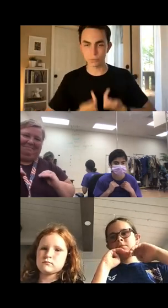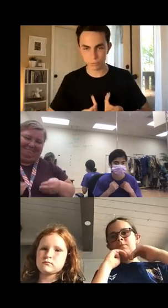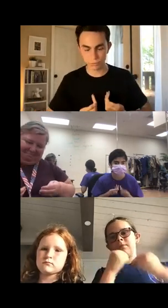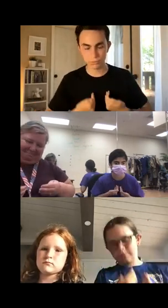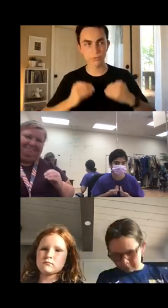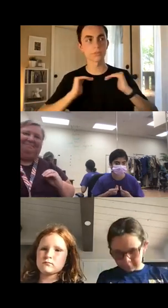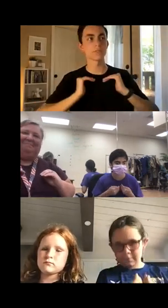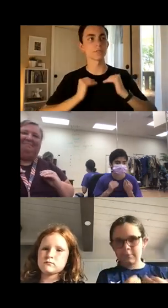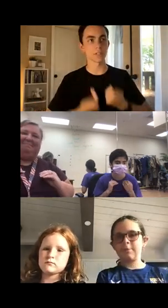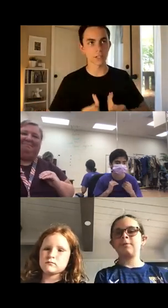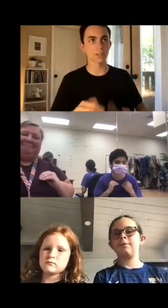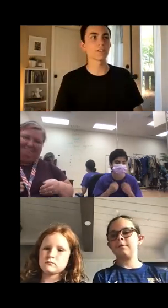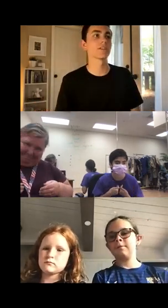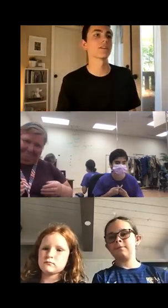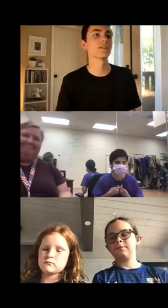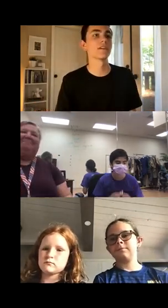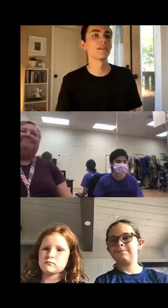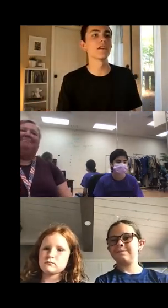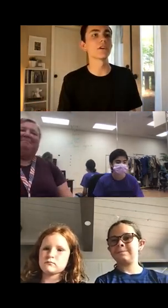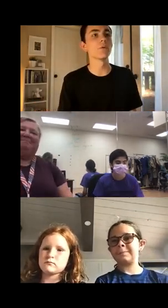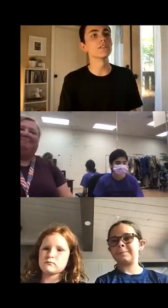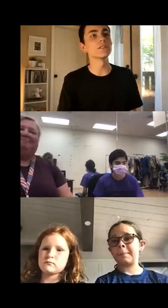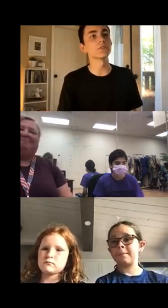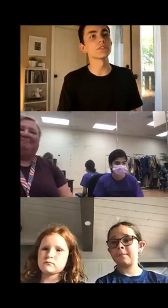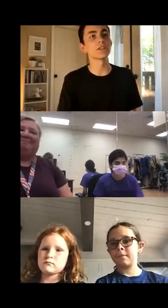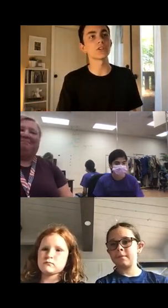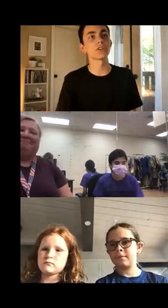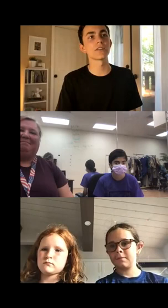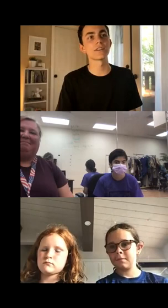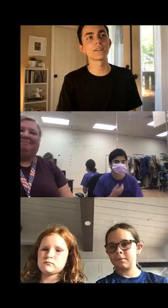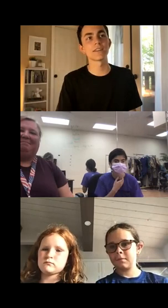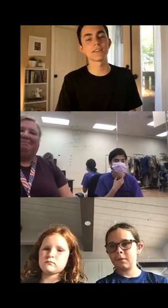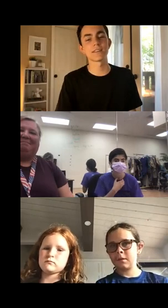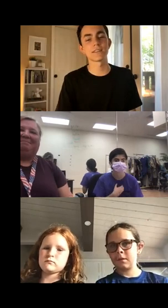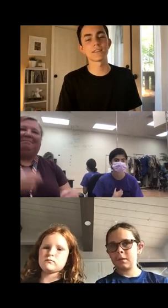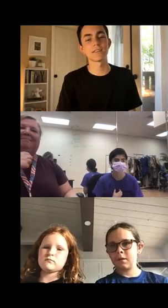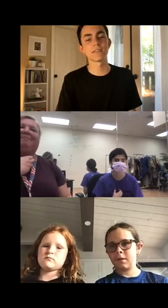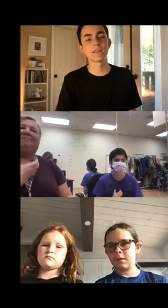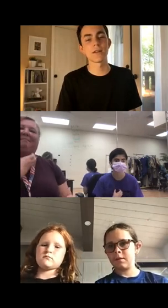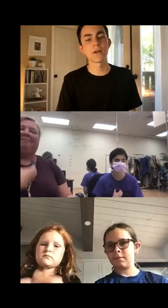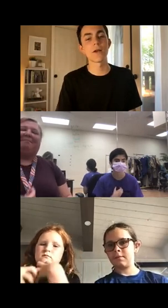go. Tired. Okay, what is this person here?